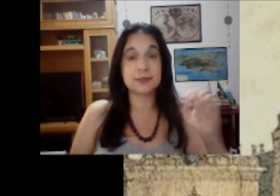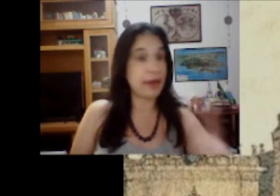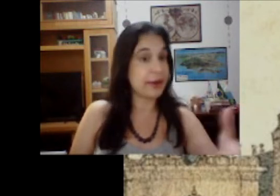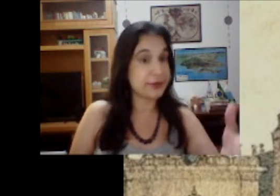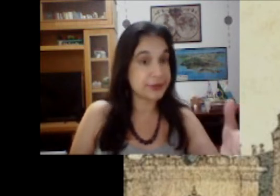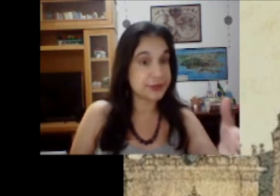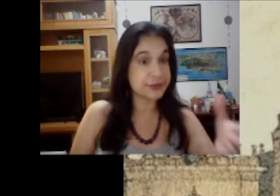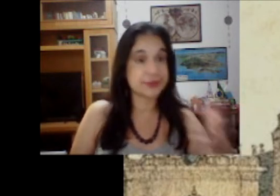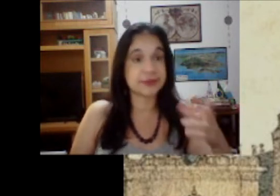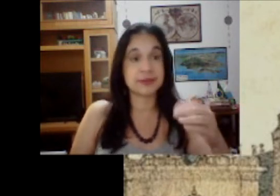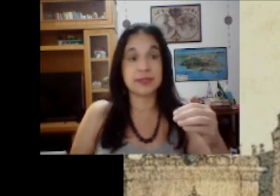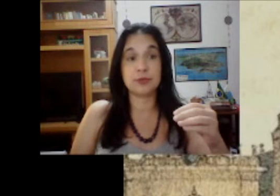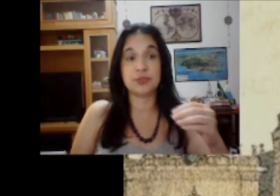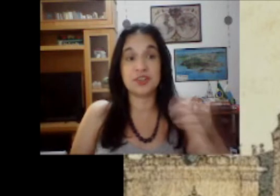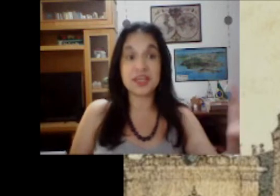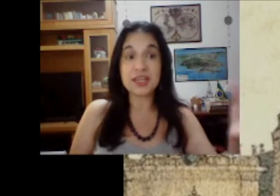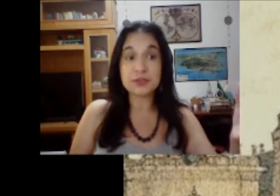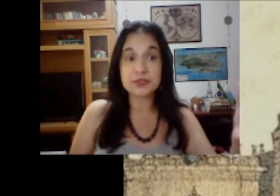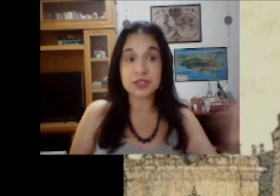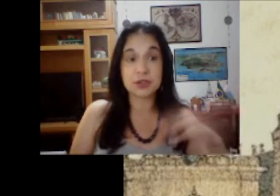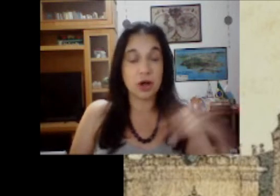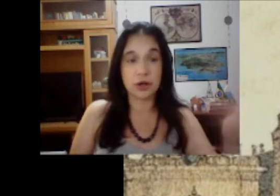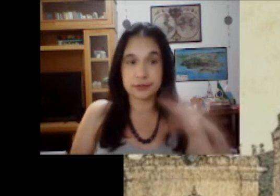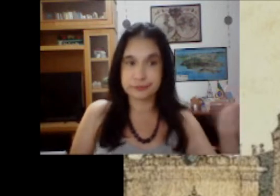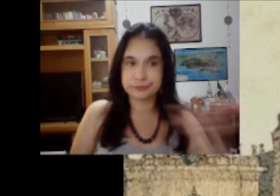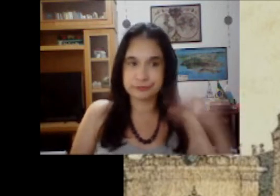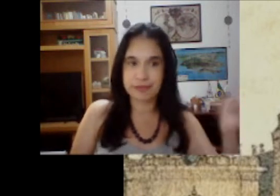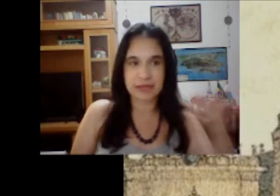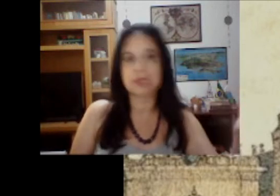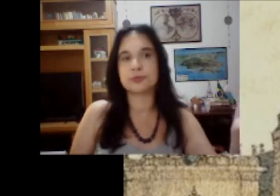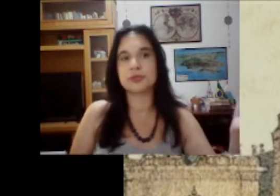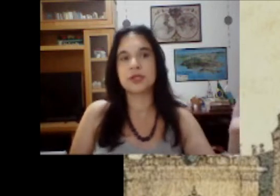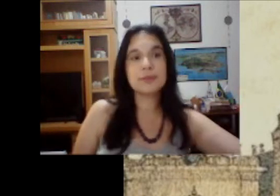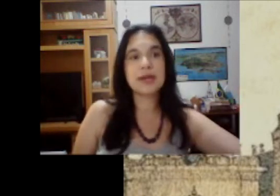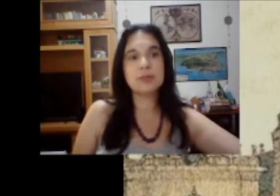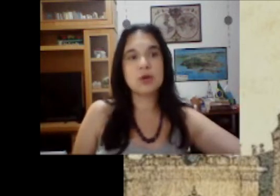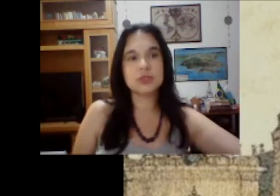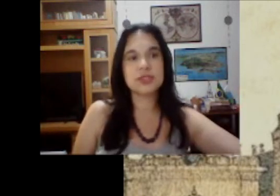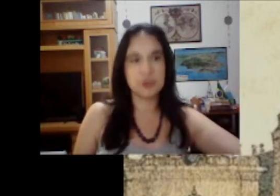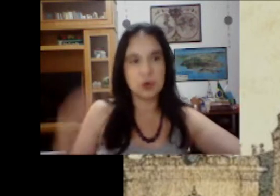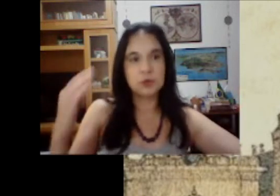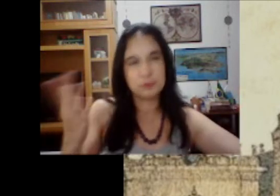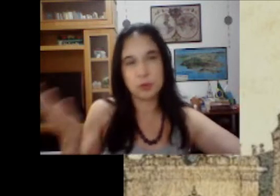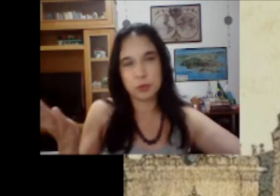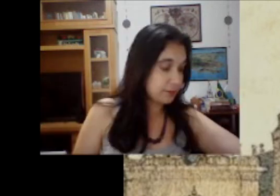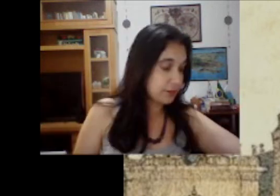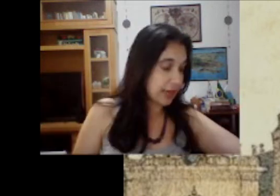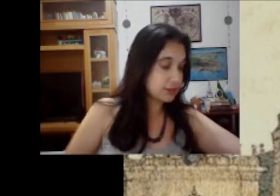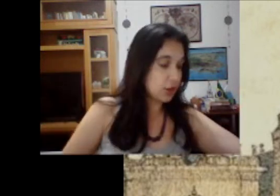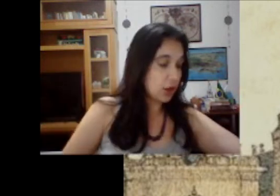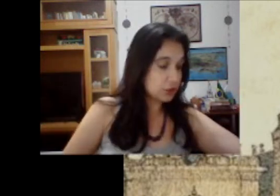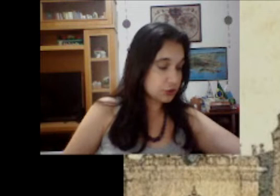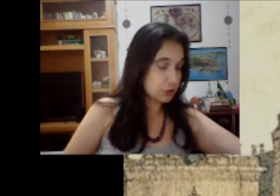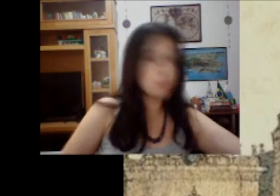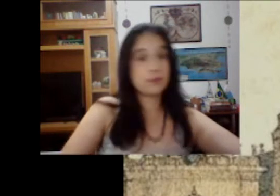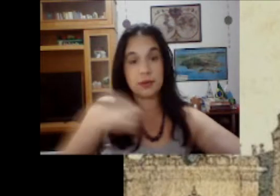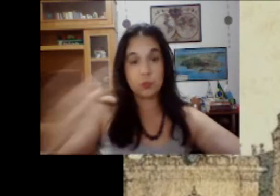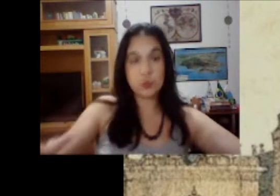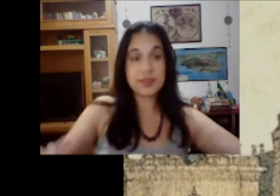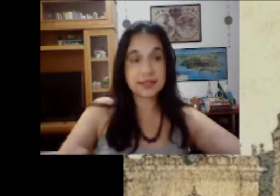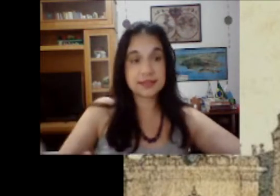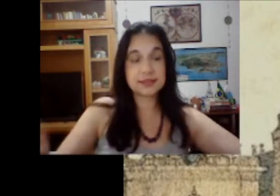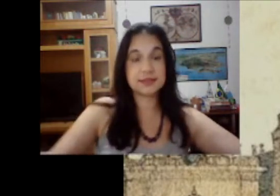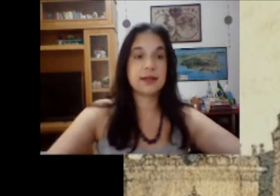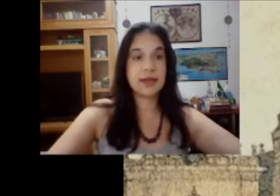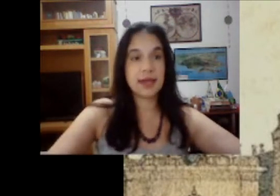classes, beggars, and even thieves and all of that stuff. And mostly, you know, poor people. And also